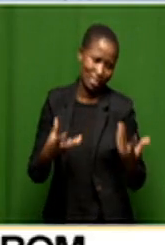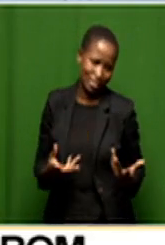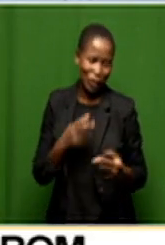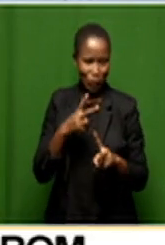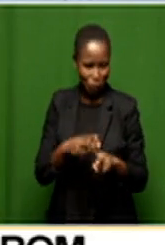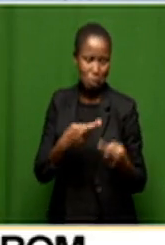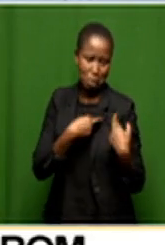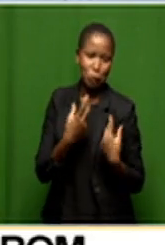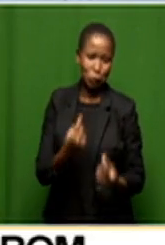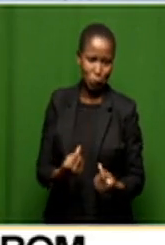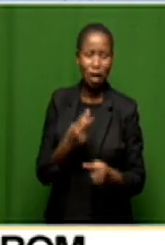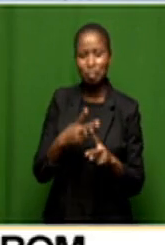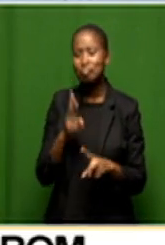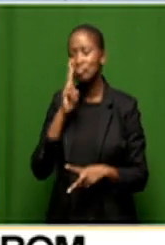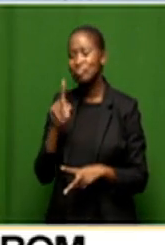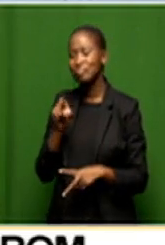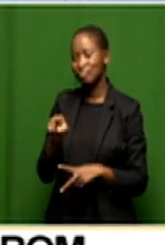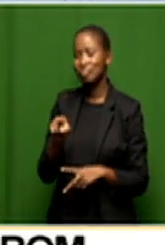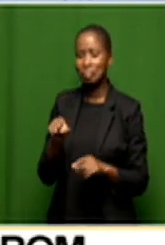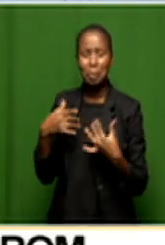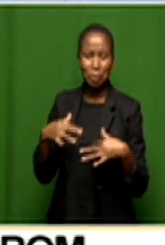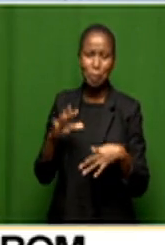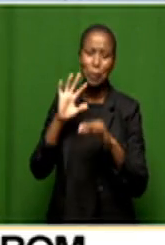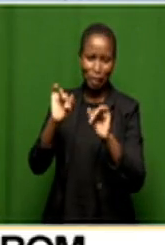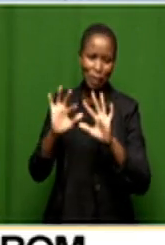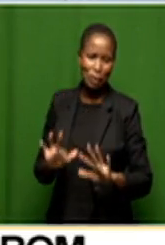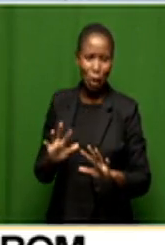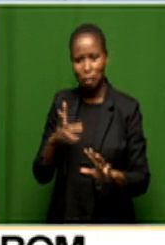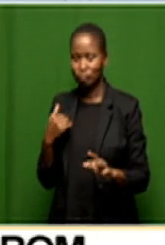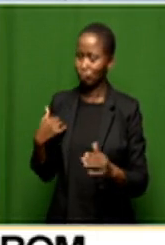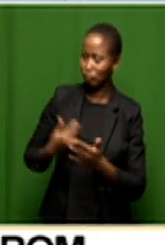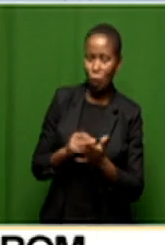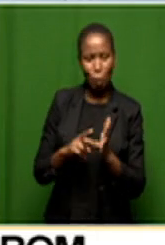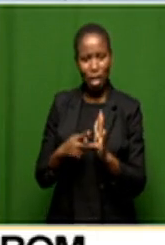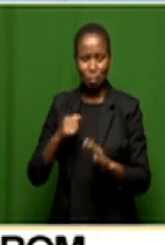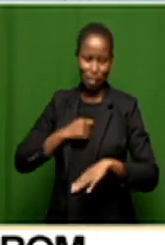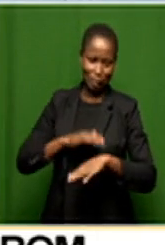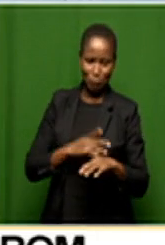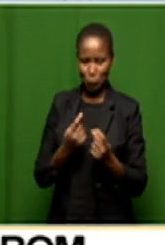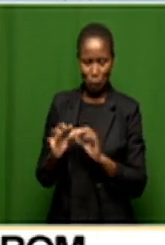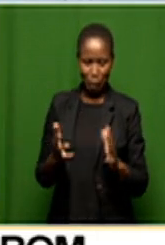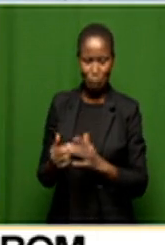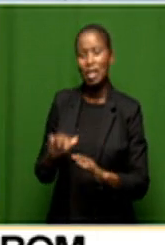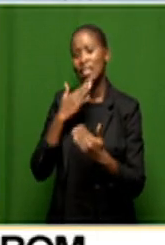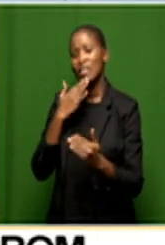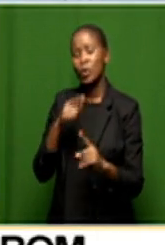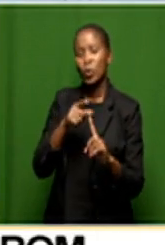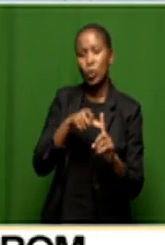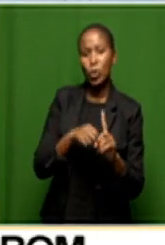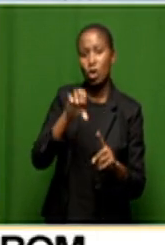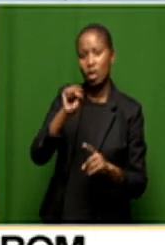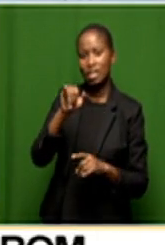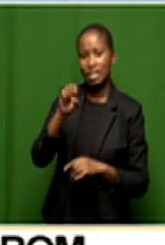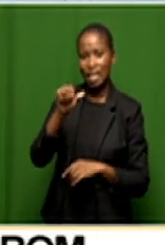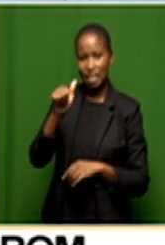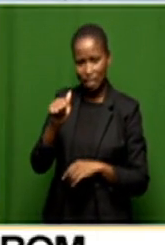it really sounds like a fabulous prospect in terms of what to do with your time. Thank you to Sisa Ntshona, who is the